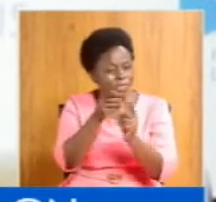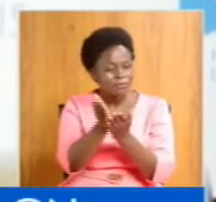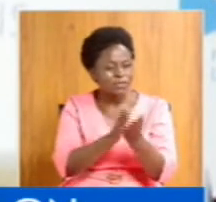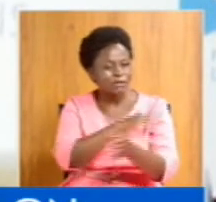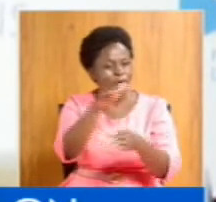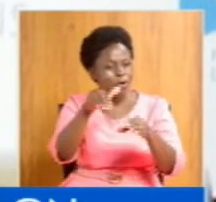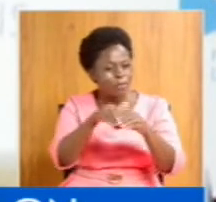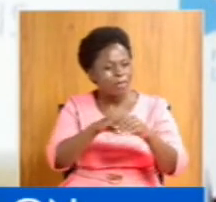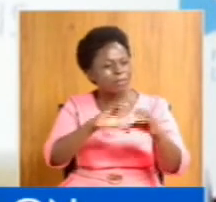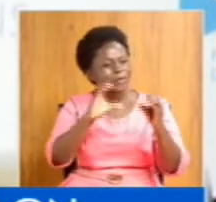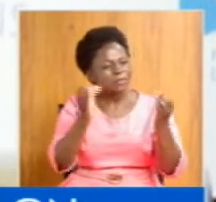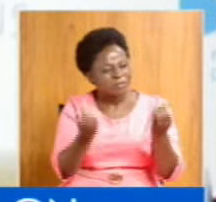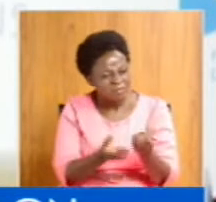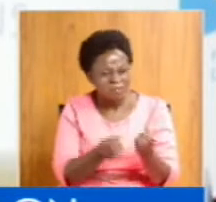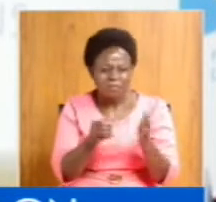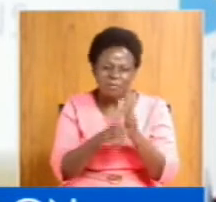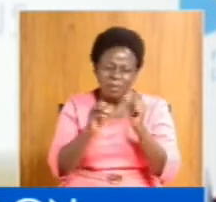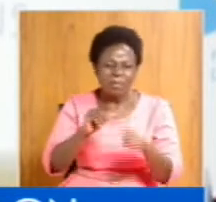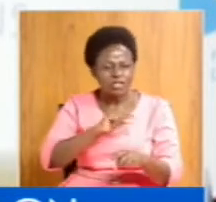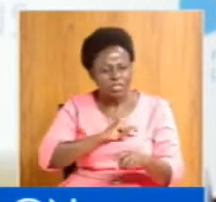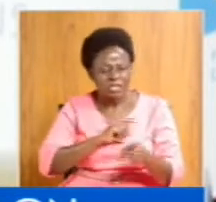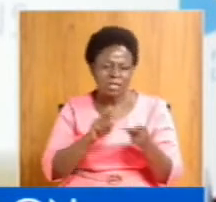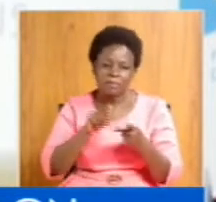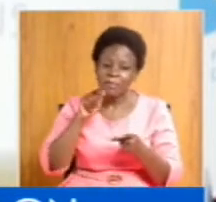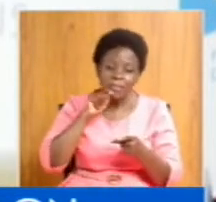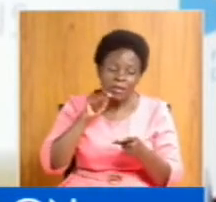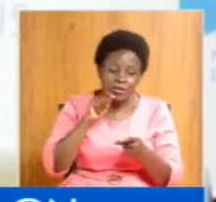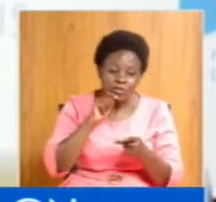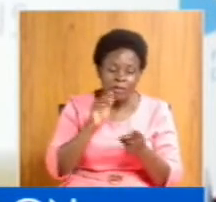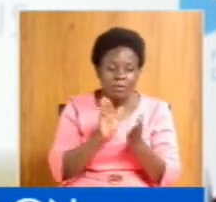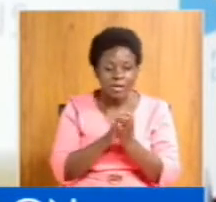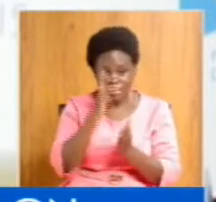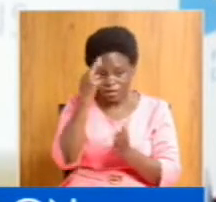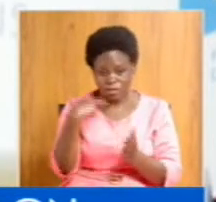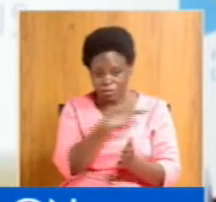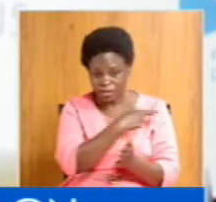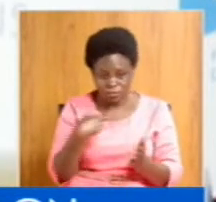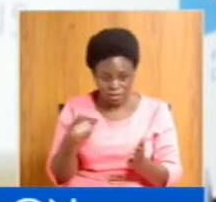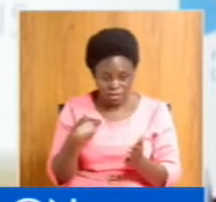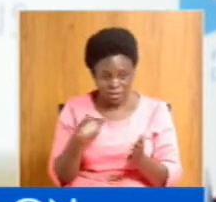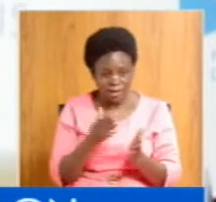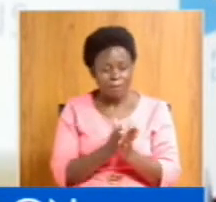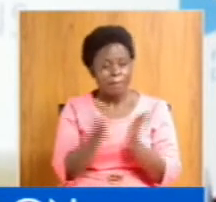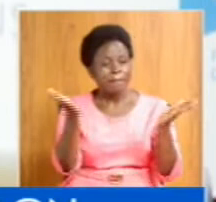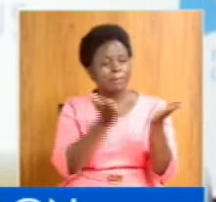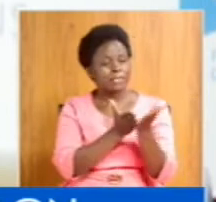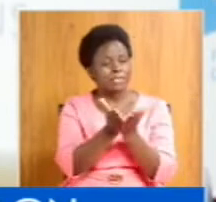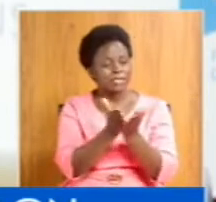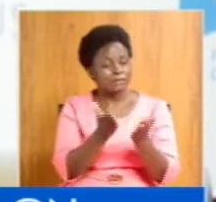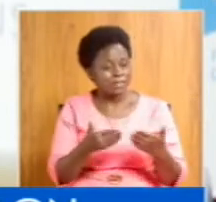of the community, irrespective of gender, tribe, and religion. Public service